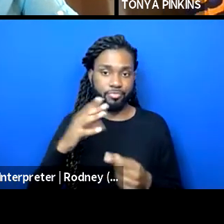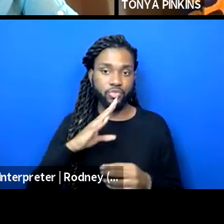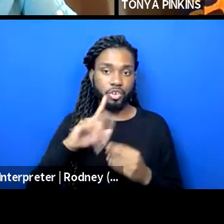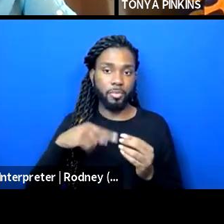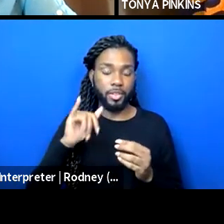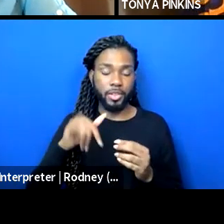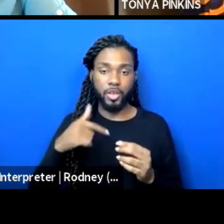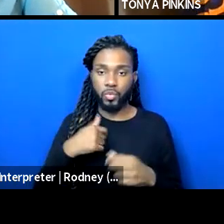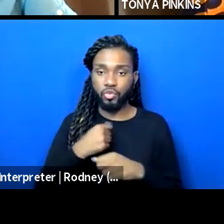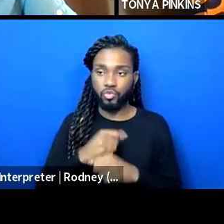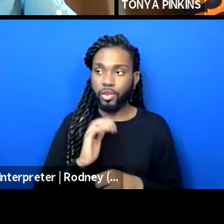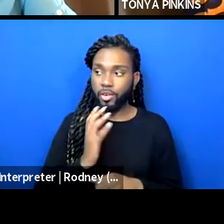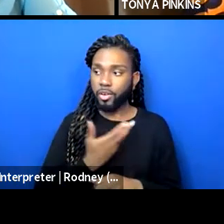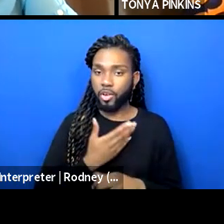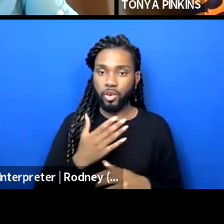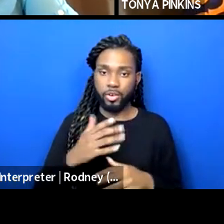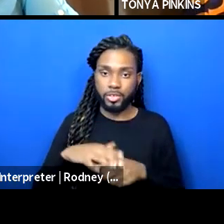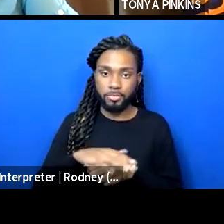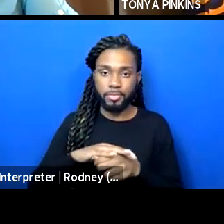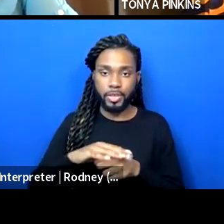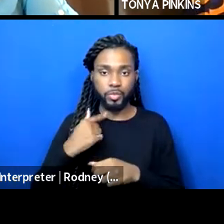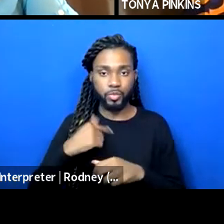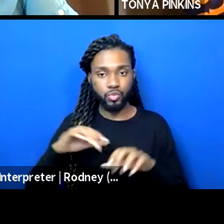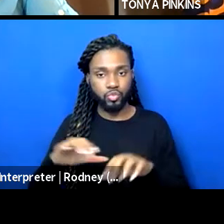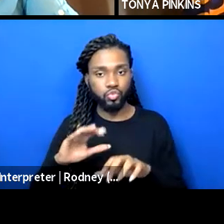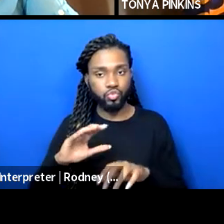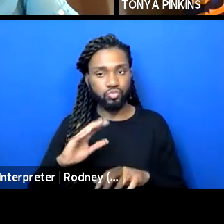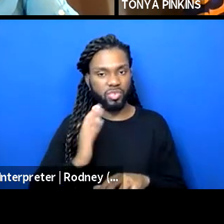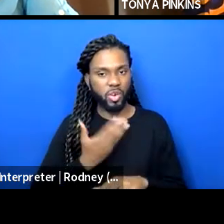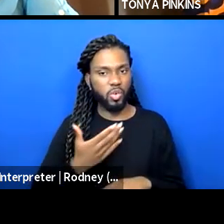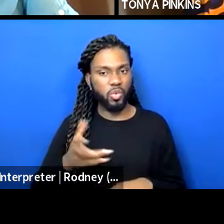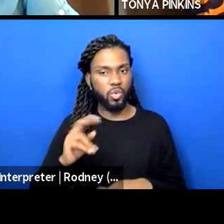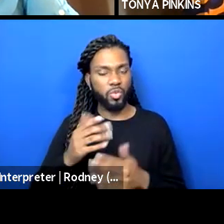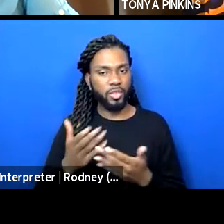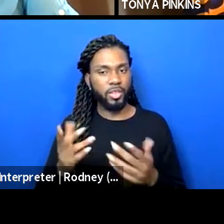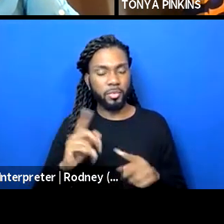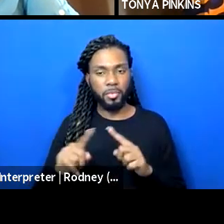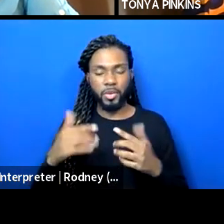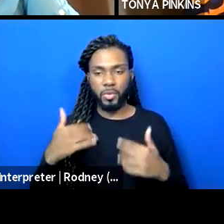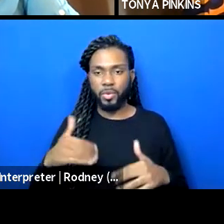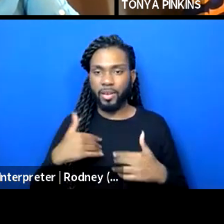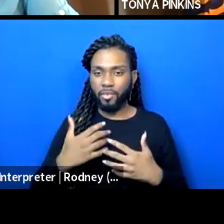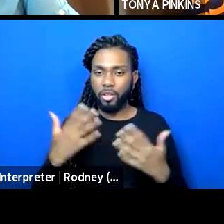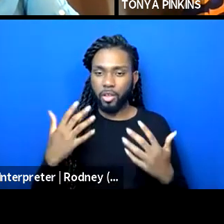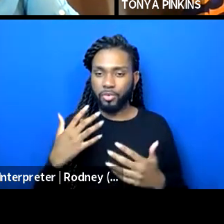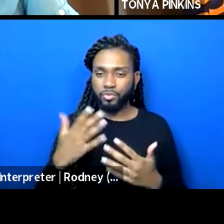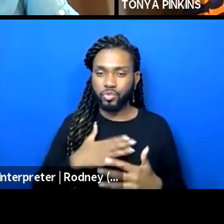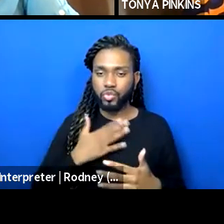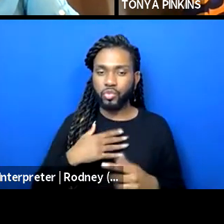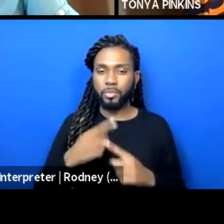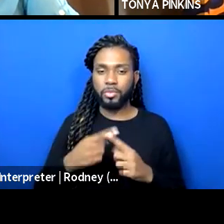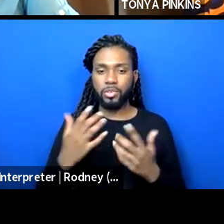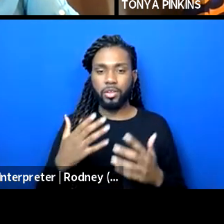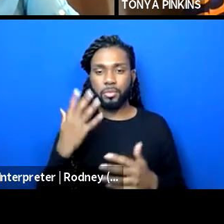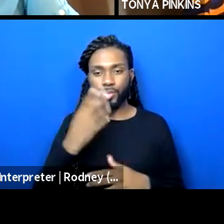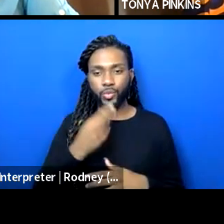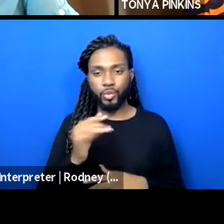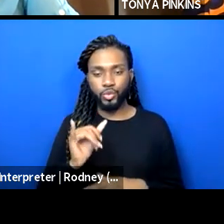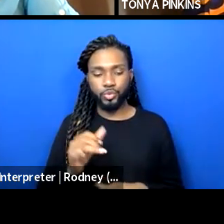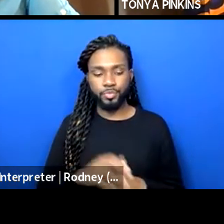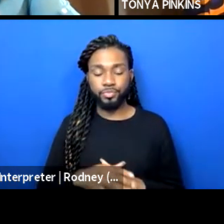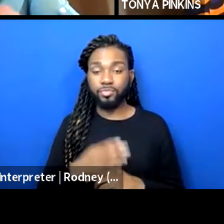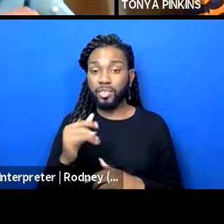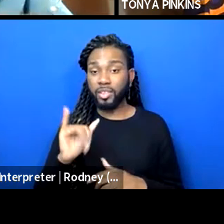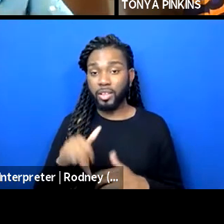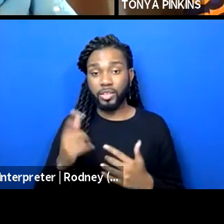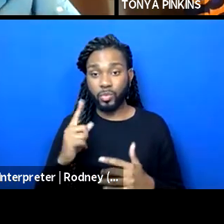our own spaces and do our own things, but there's so much joy and there's so much beauty too. And, you know, I mean, that's where